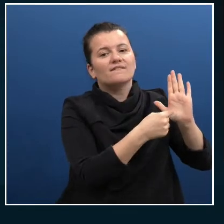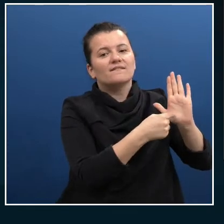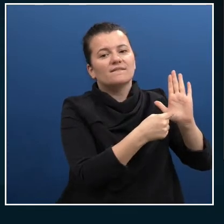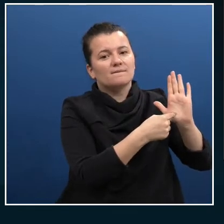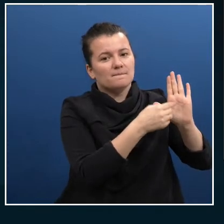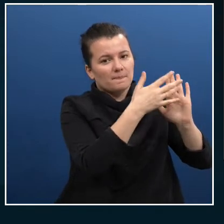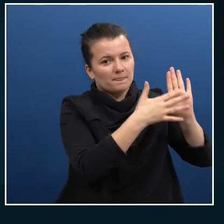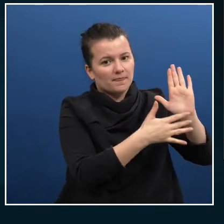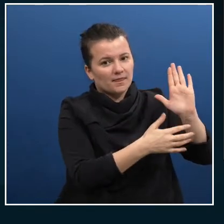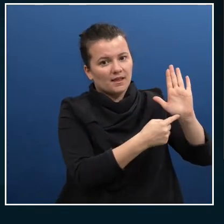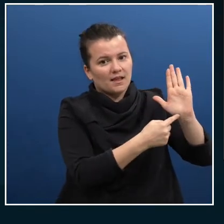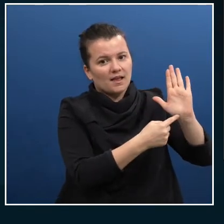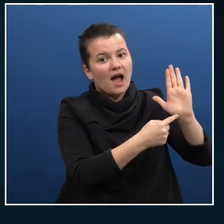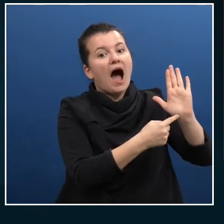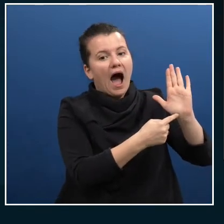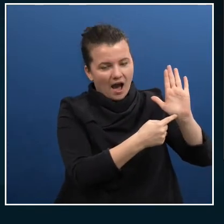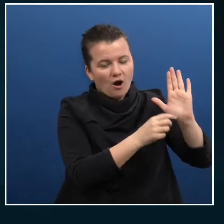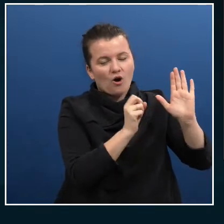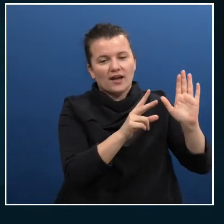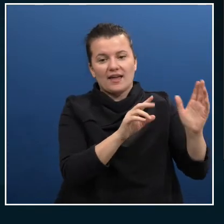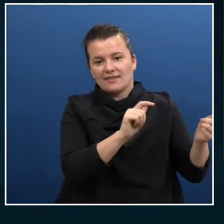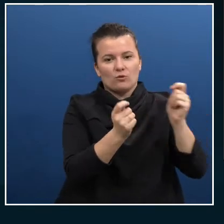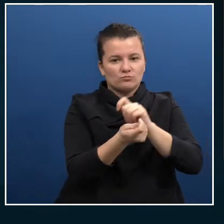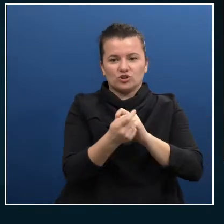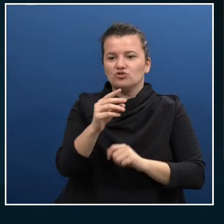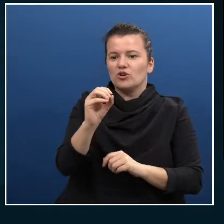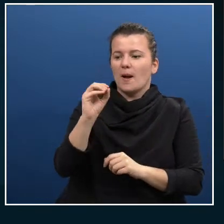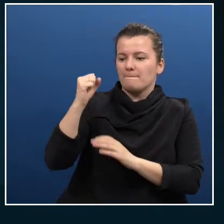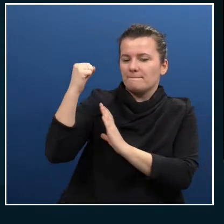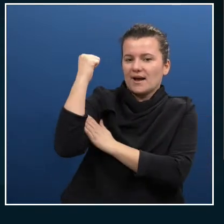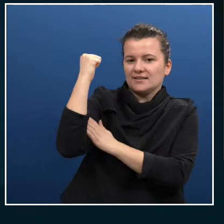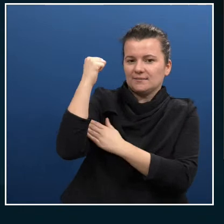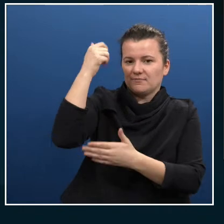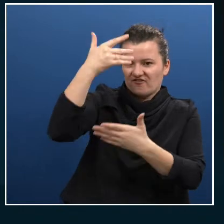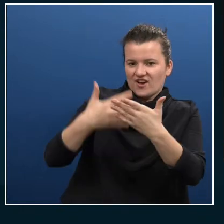Bicep file. And